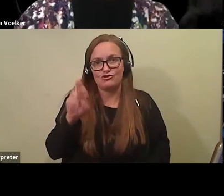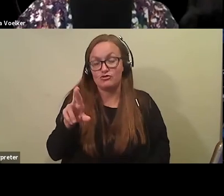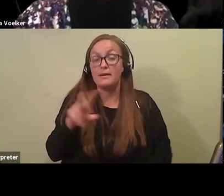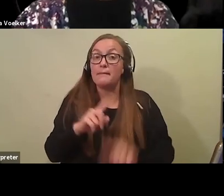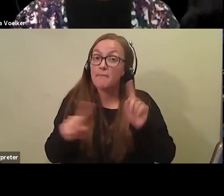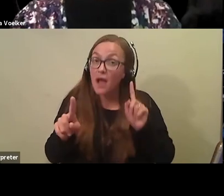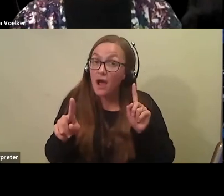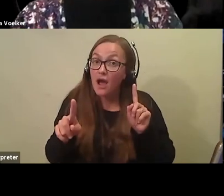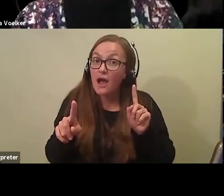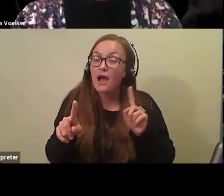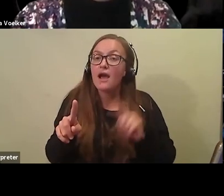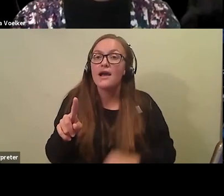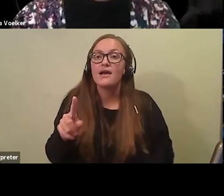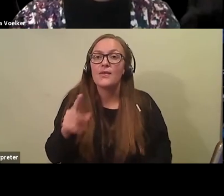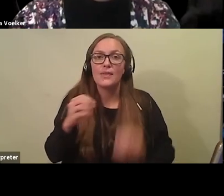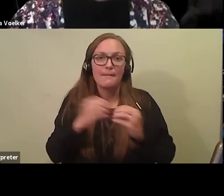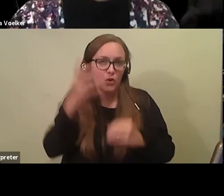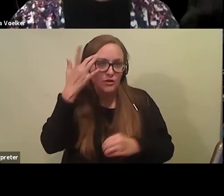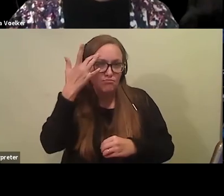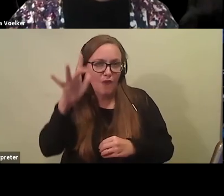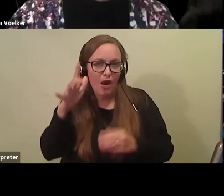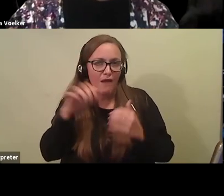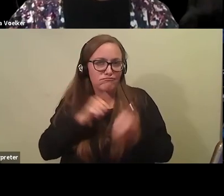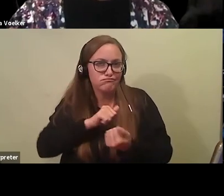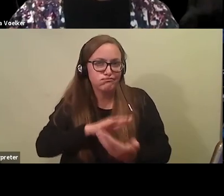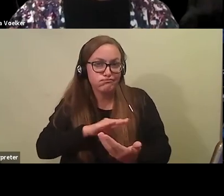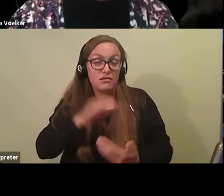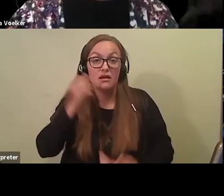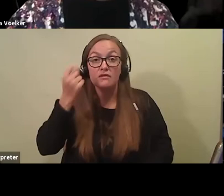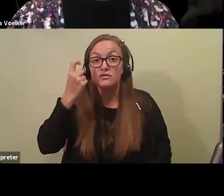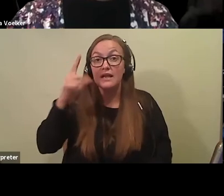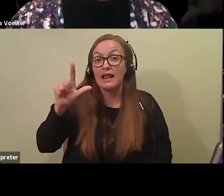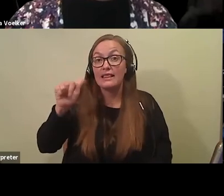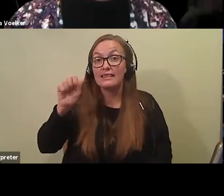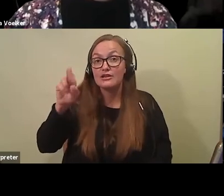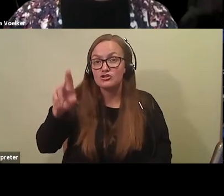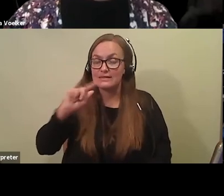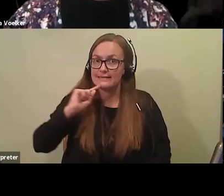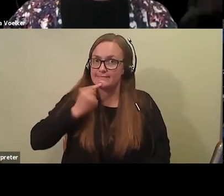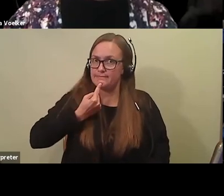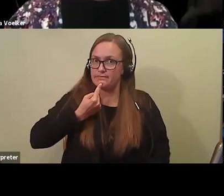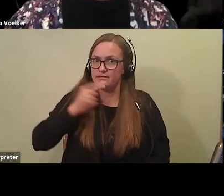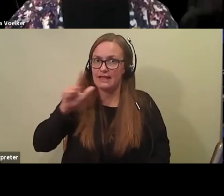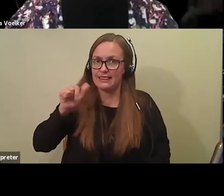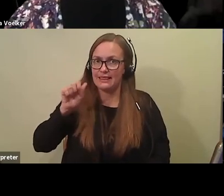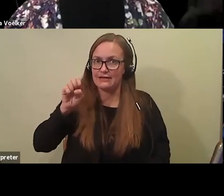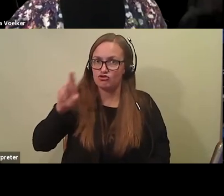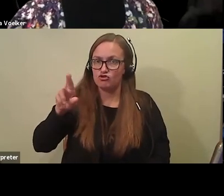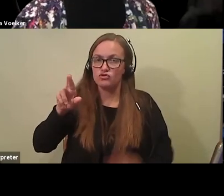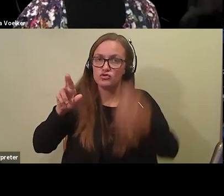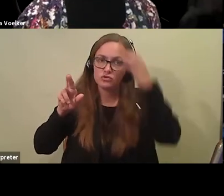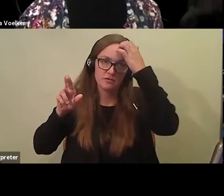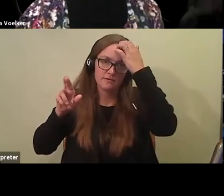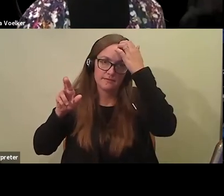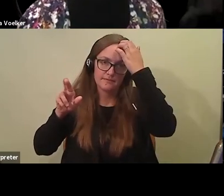However, there are cleverer ways to go around it. With lasers, especially with intense lasers that you see with lasers